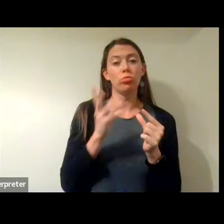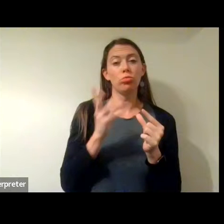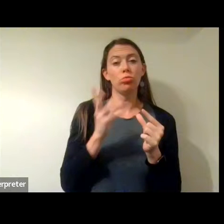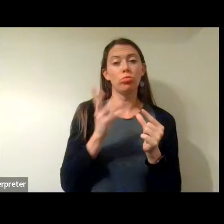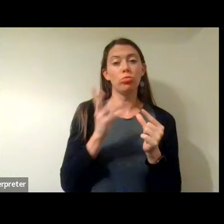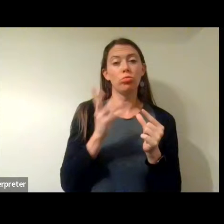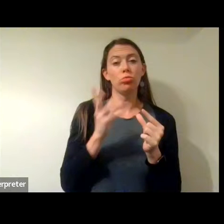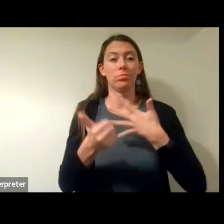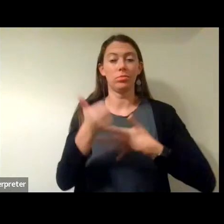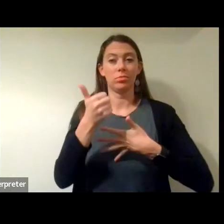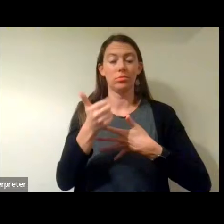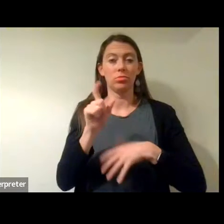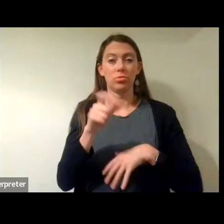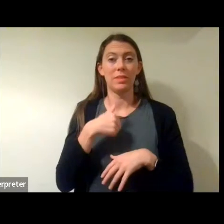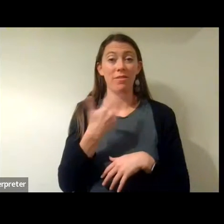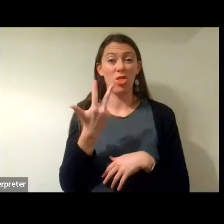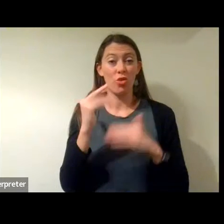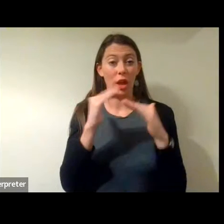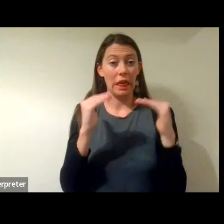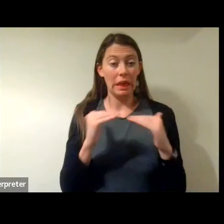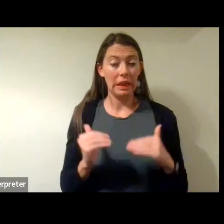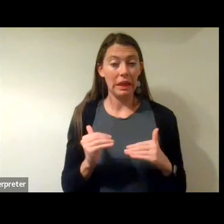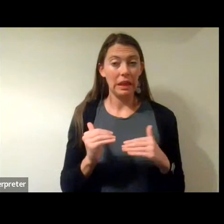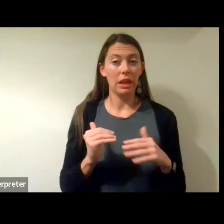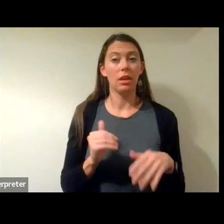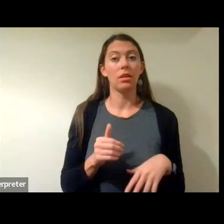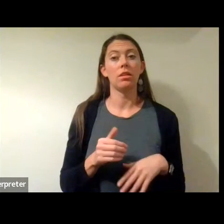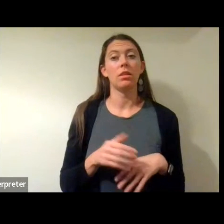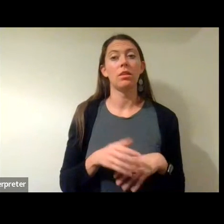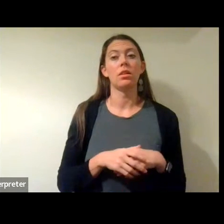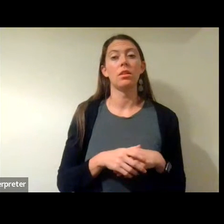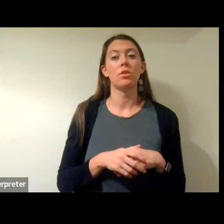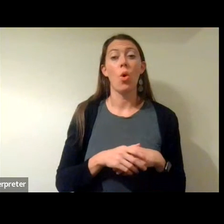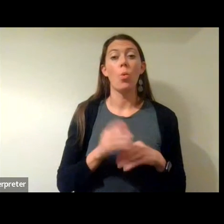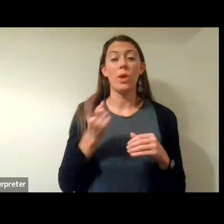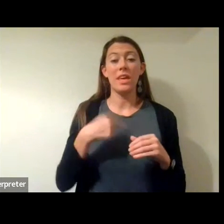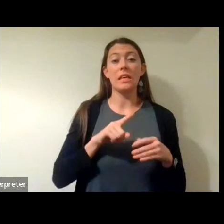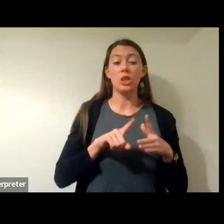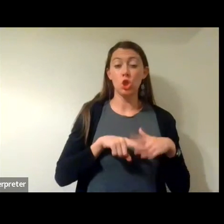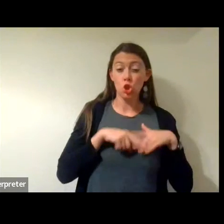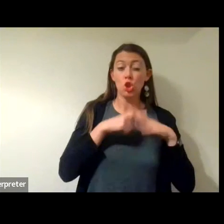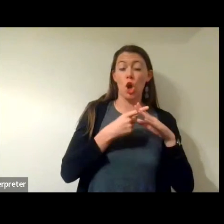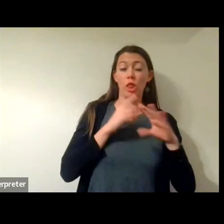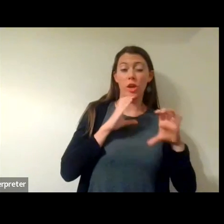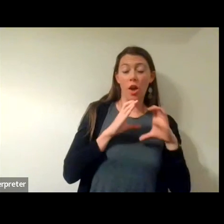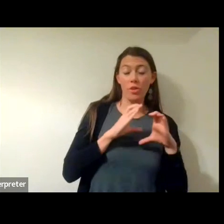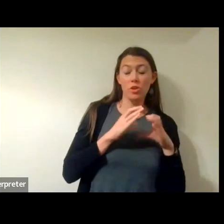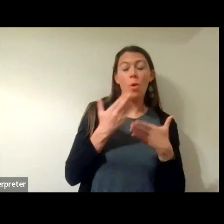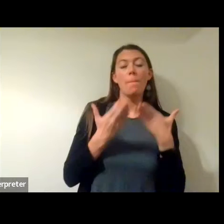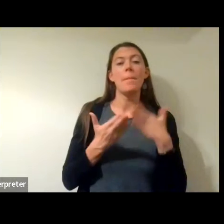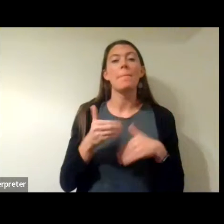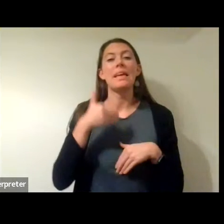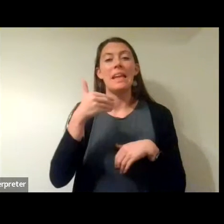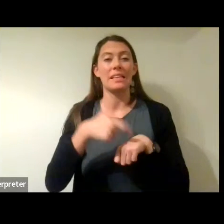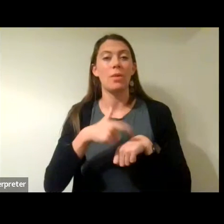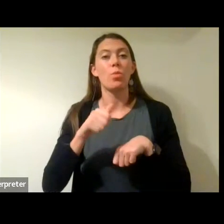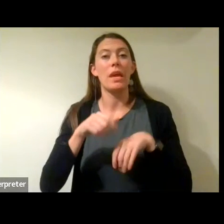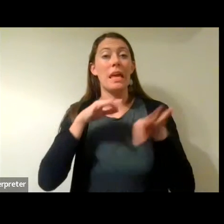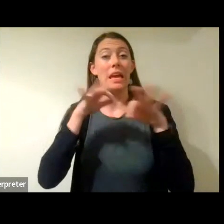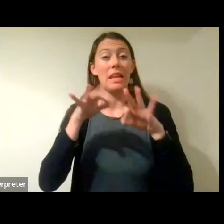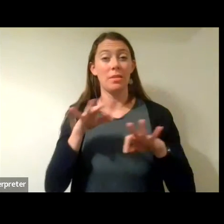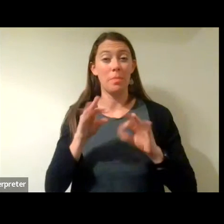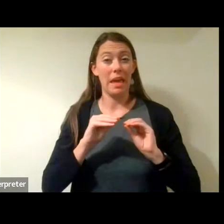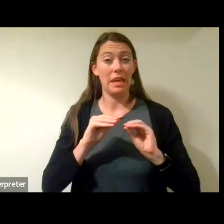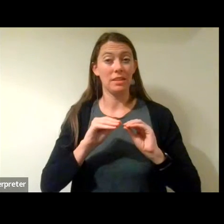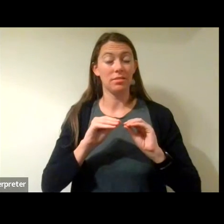some of those adjustments and maybe clarifying and defining some of those things, that there will be some, I think, very